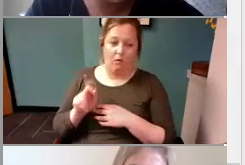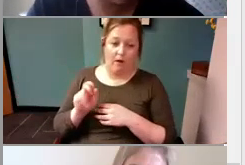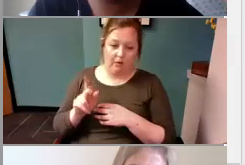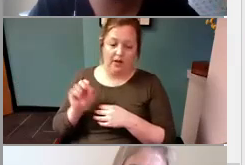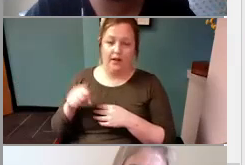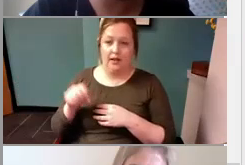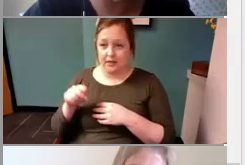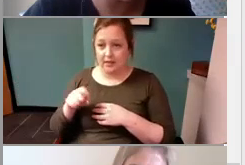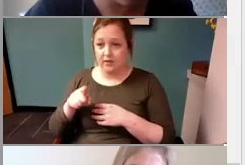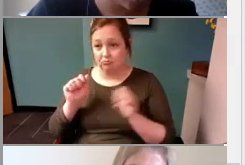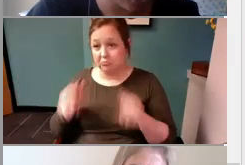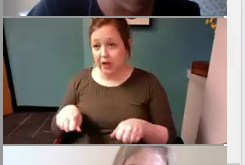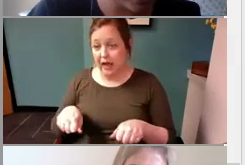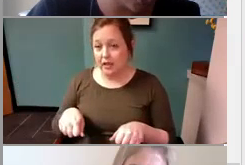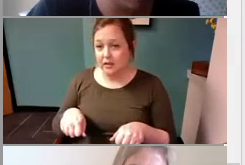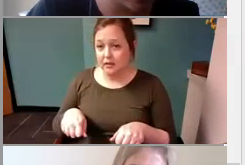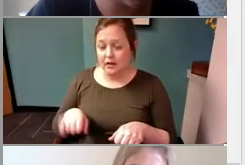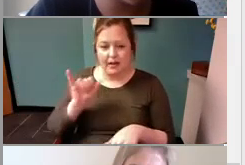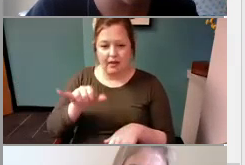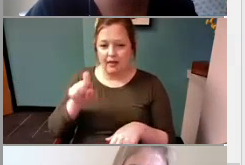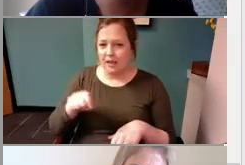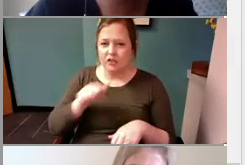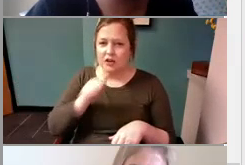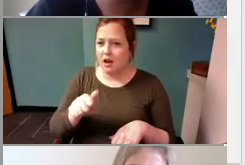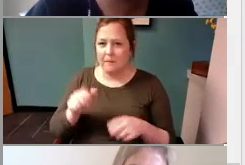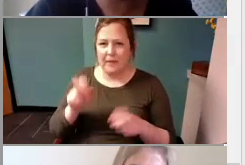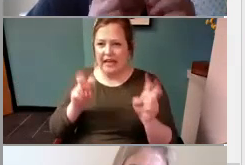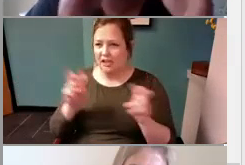Yes, you can. That, and that should not be an issue representing, right?